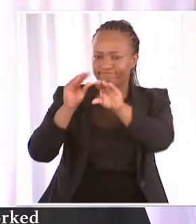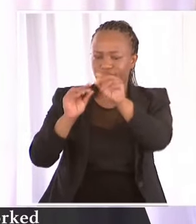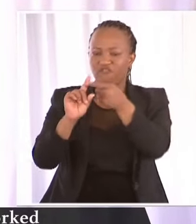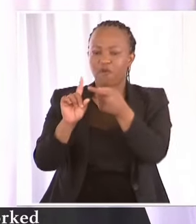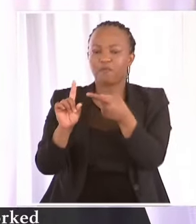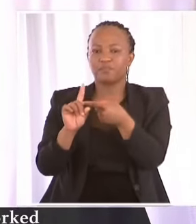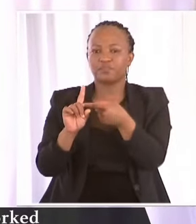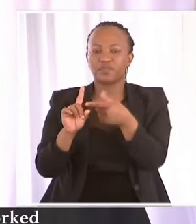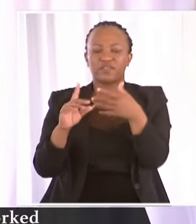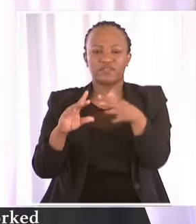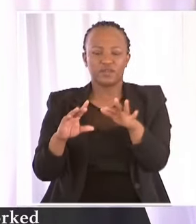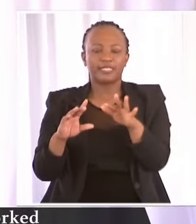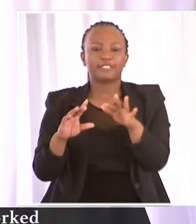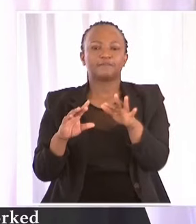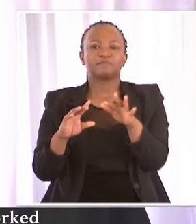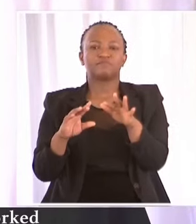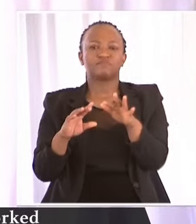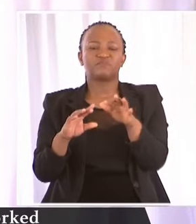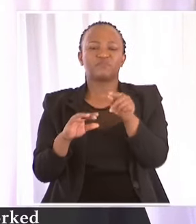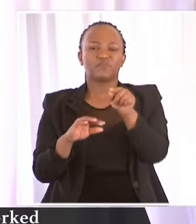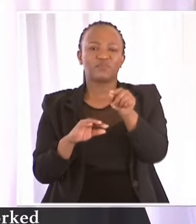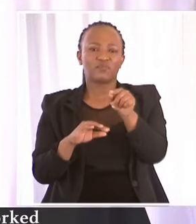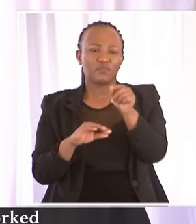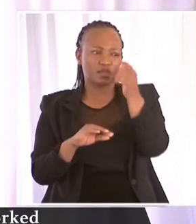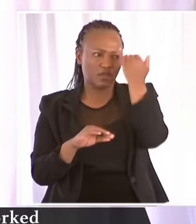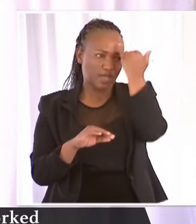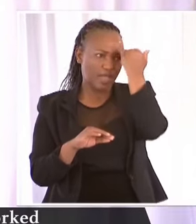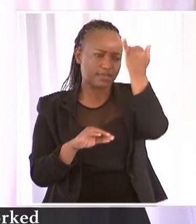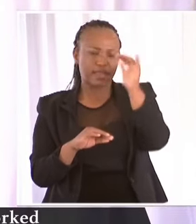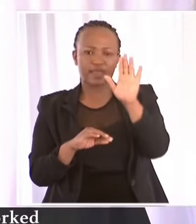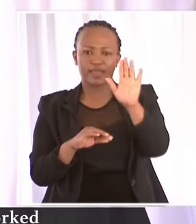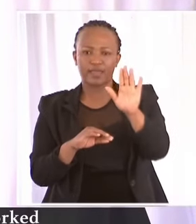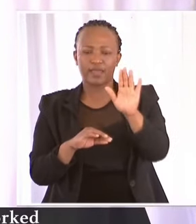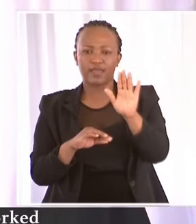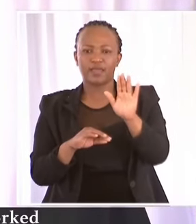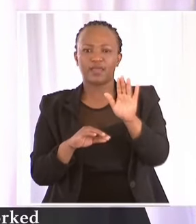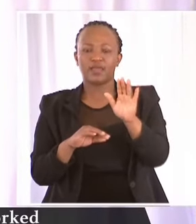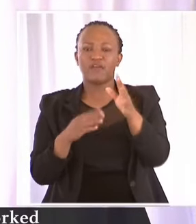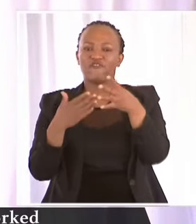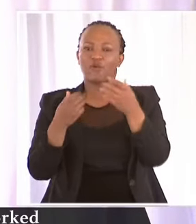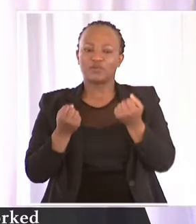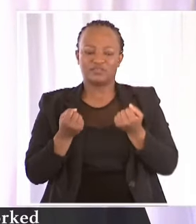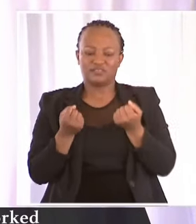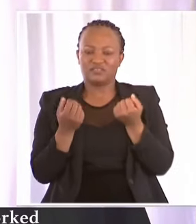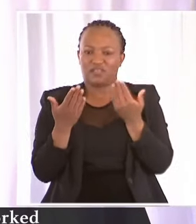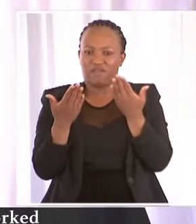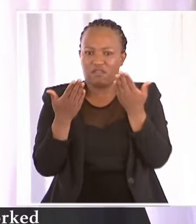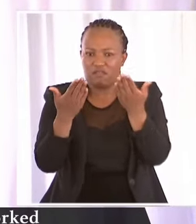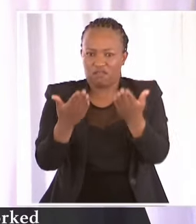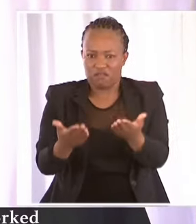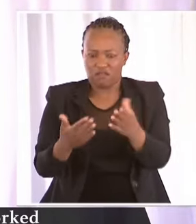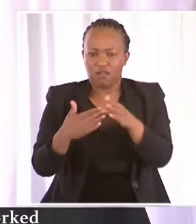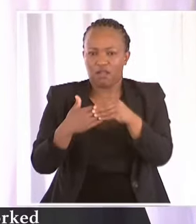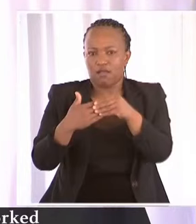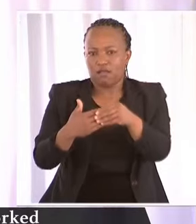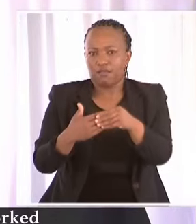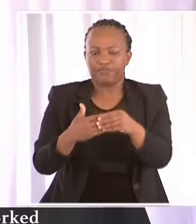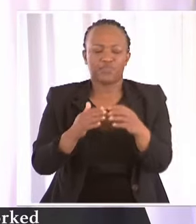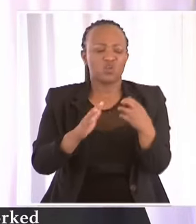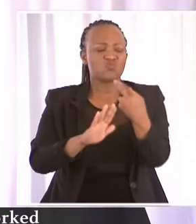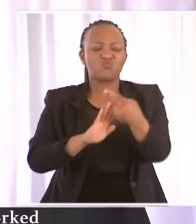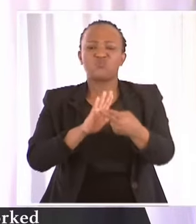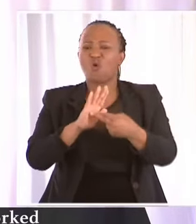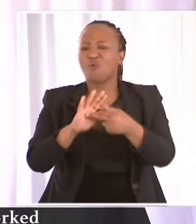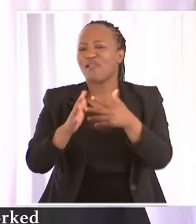He gave meaning to the idea of servant leadership. In whatever role he was